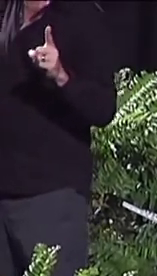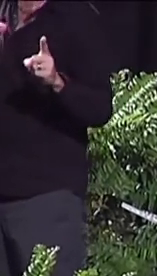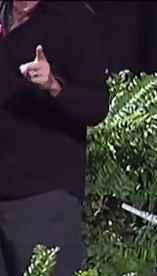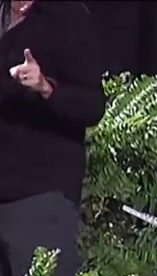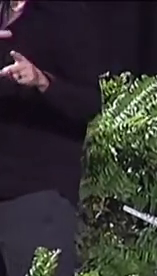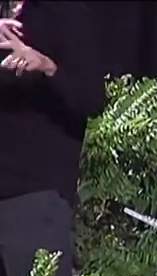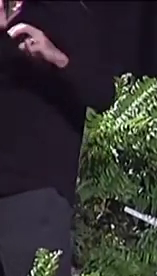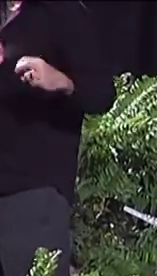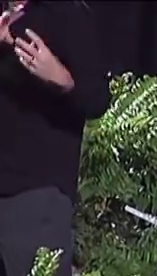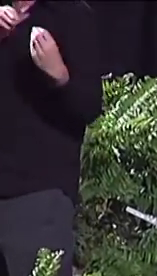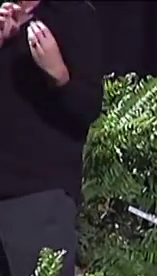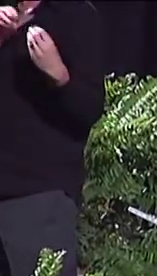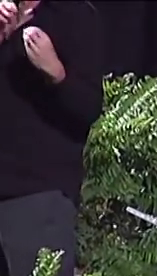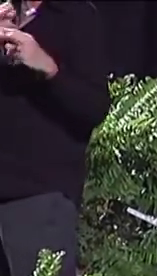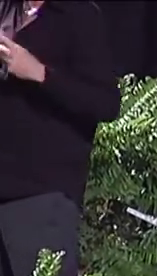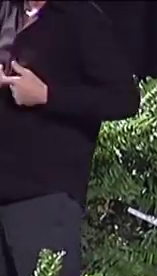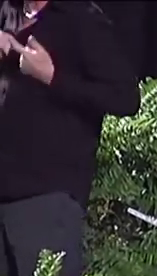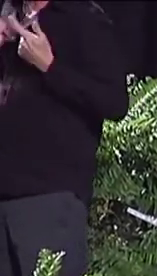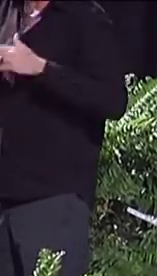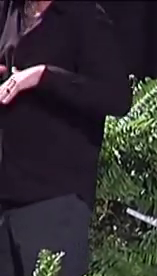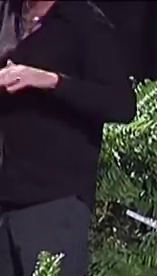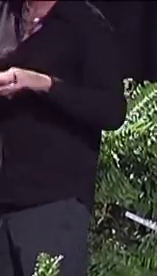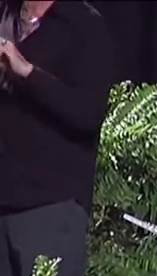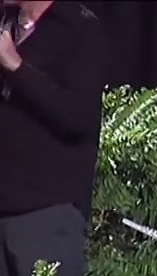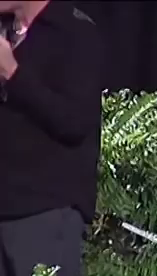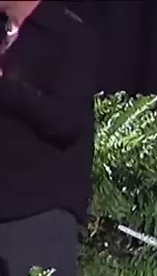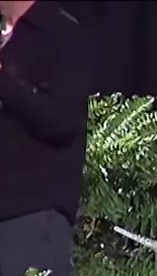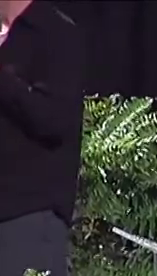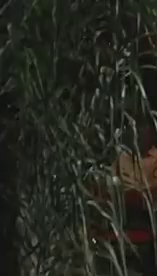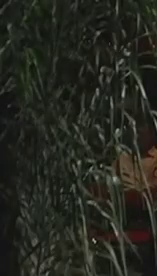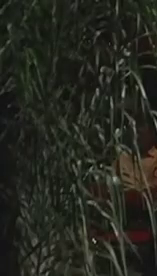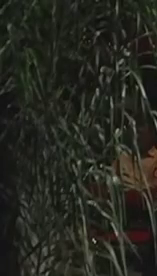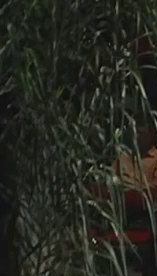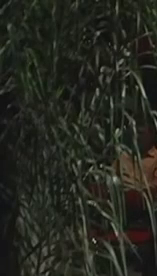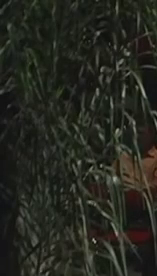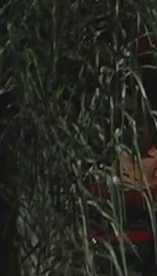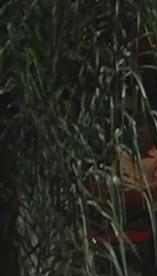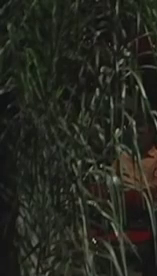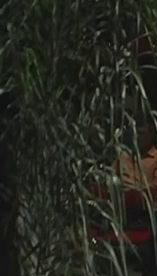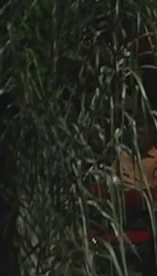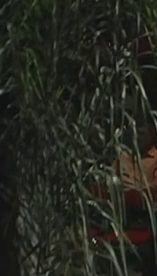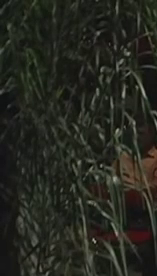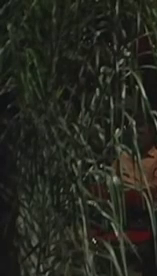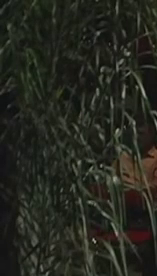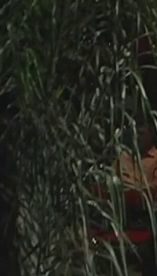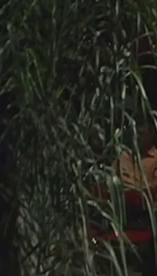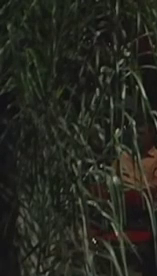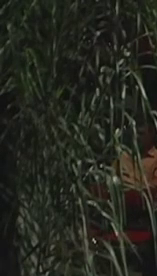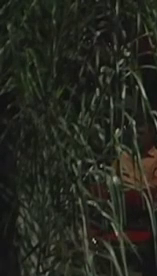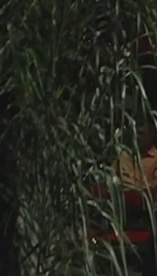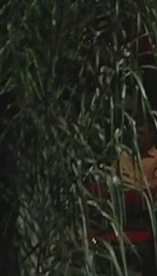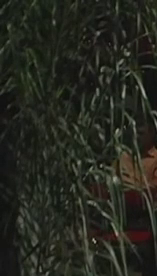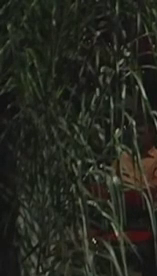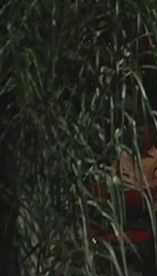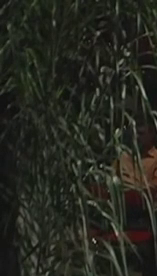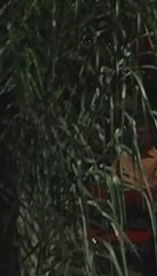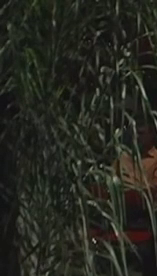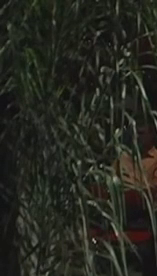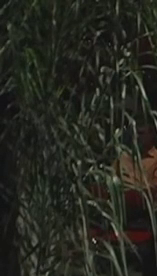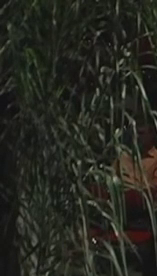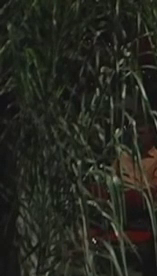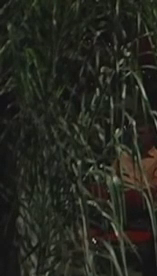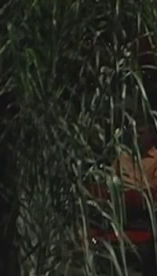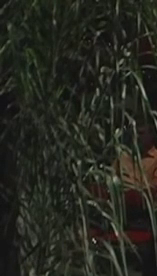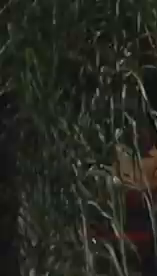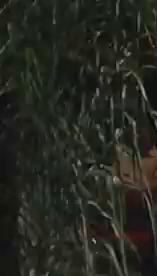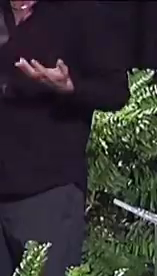and we were chatting up about life and kids and family. And halfway through the conversation, about 20 minutes in, I go, well, what do you do for a